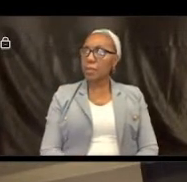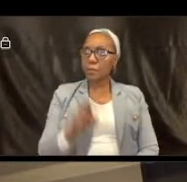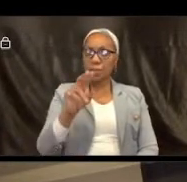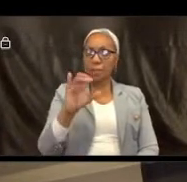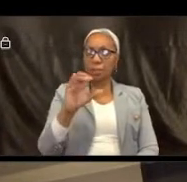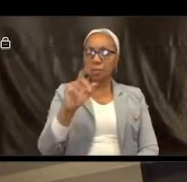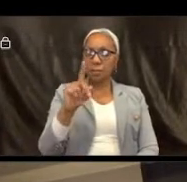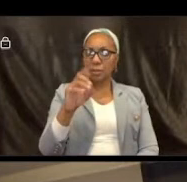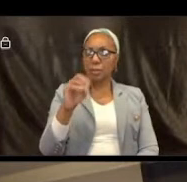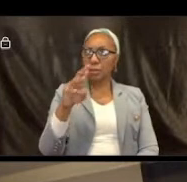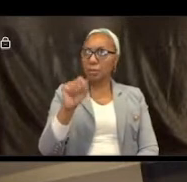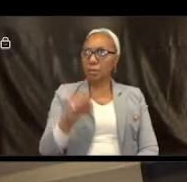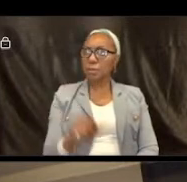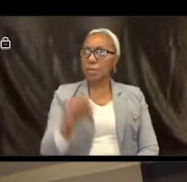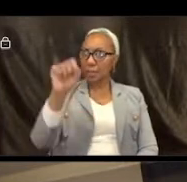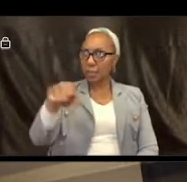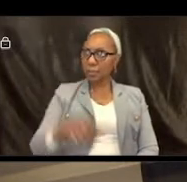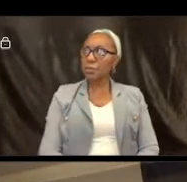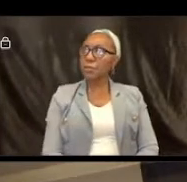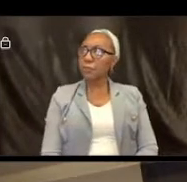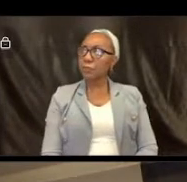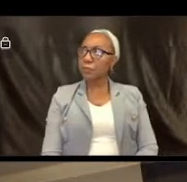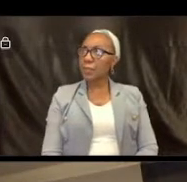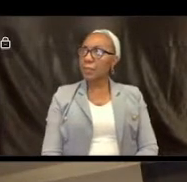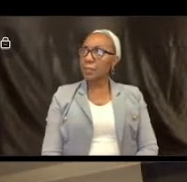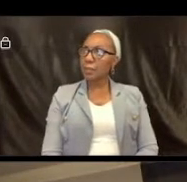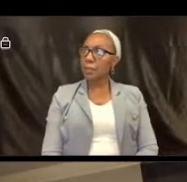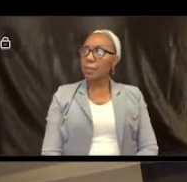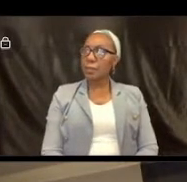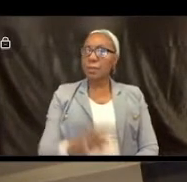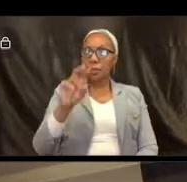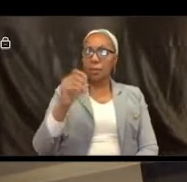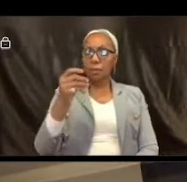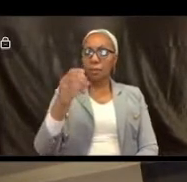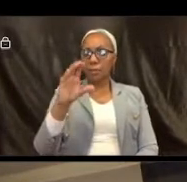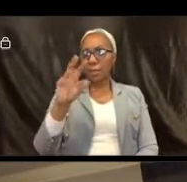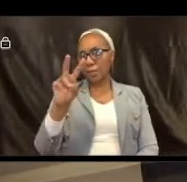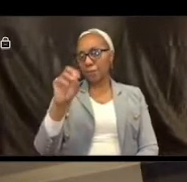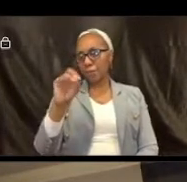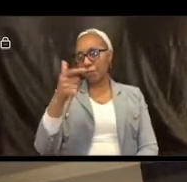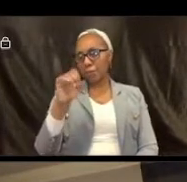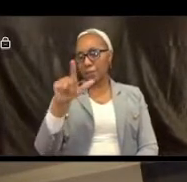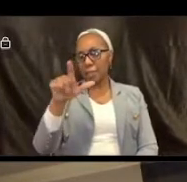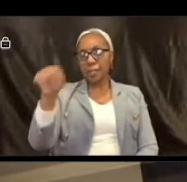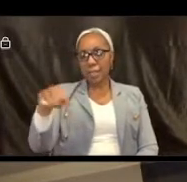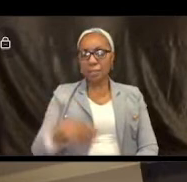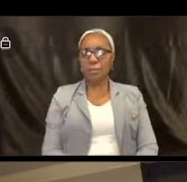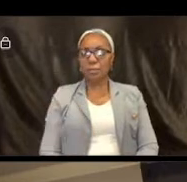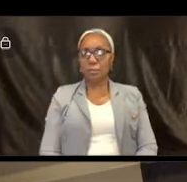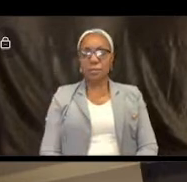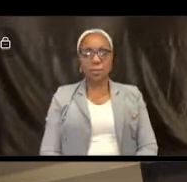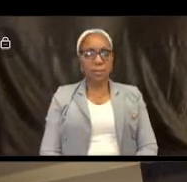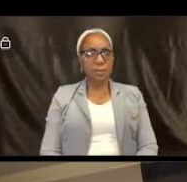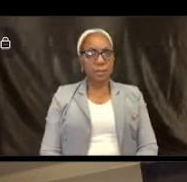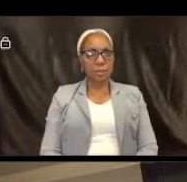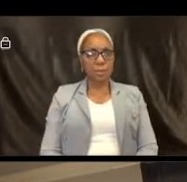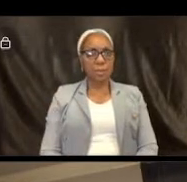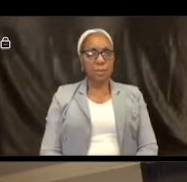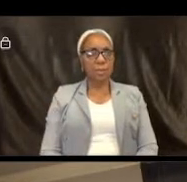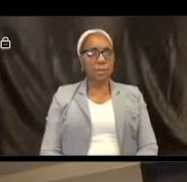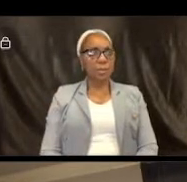Vickers, Yes. Vogel, Yes. Whitaker.